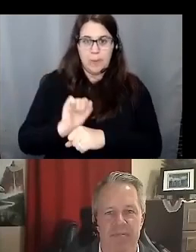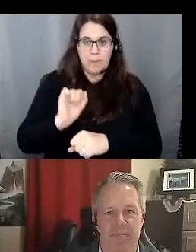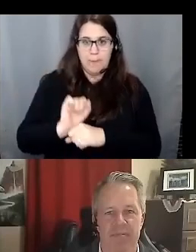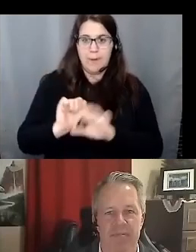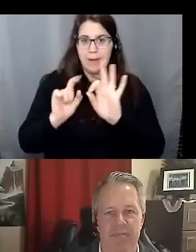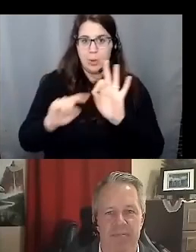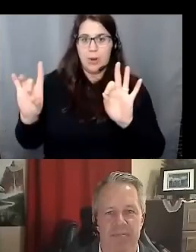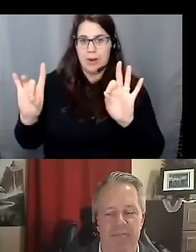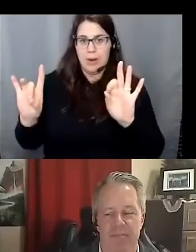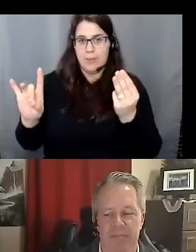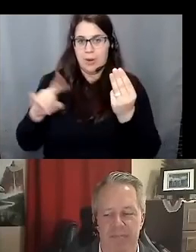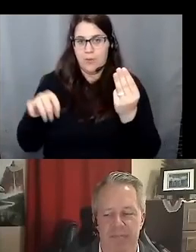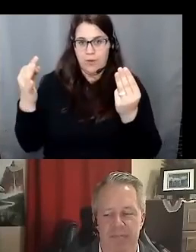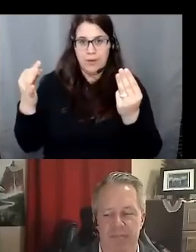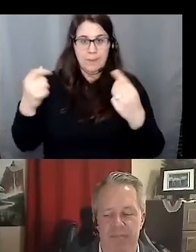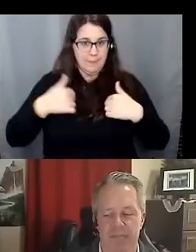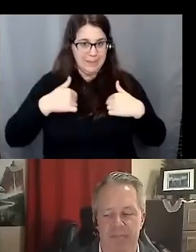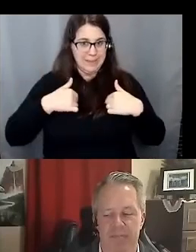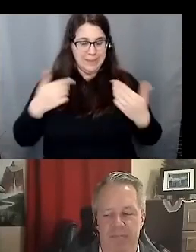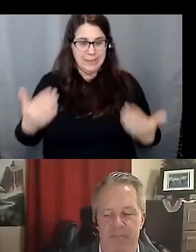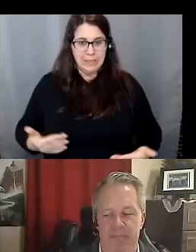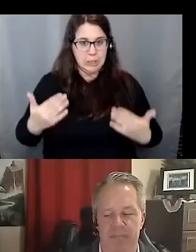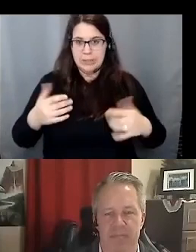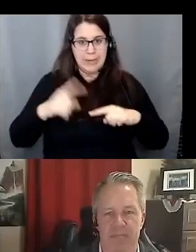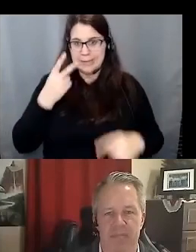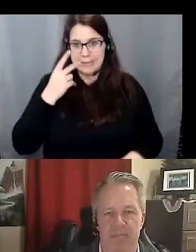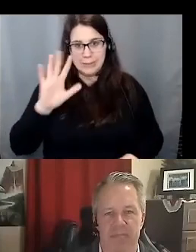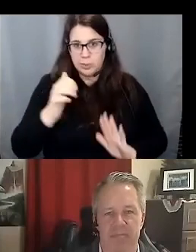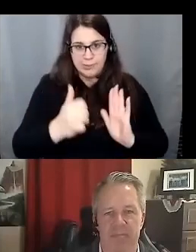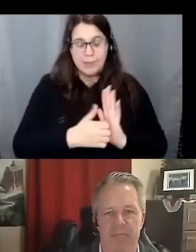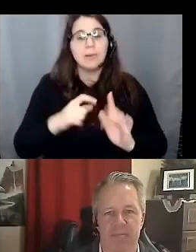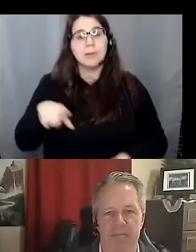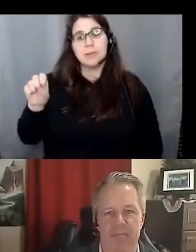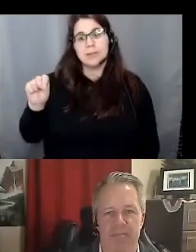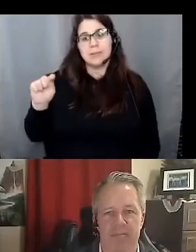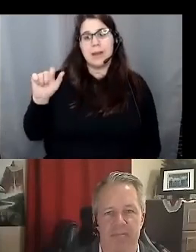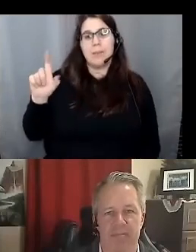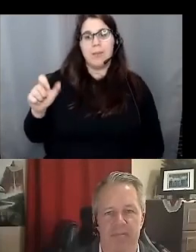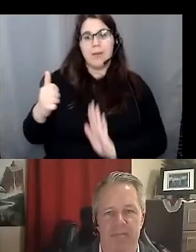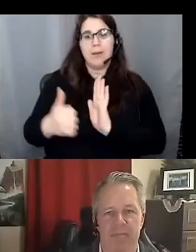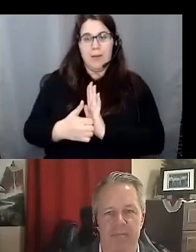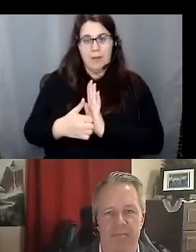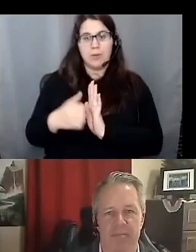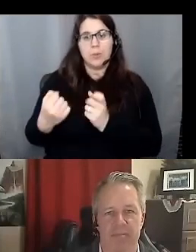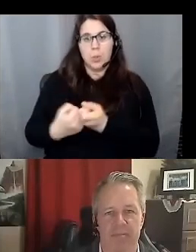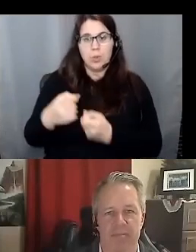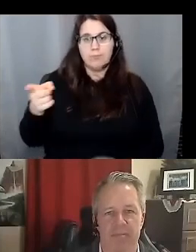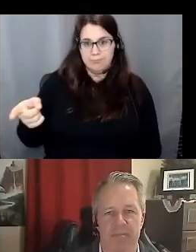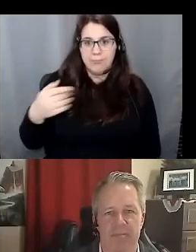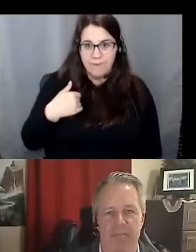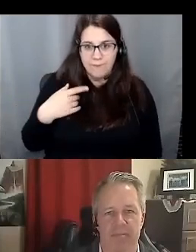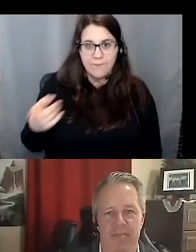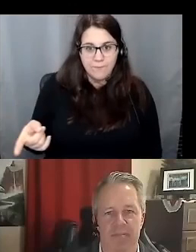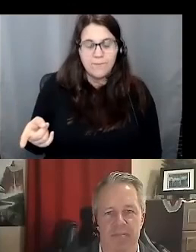p.m. Myself at the Treasurer's Office, we don't have access to the accounts. However, Stable Account support does. So if you get locked up in an account, you need